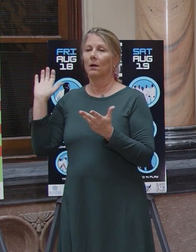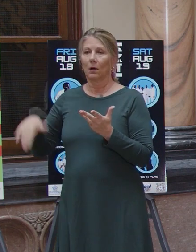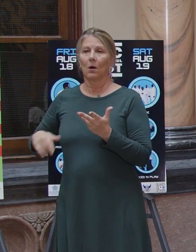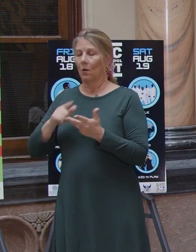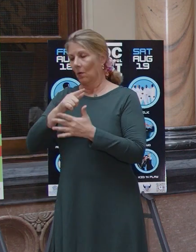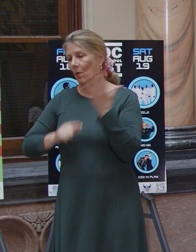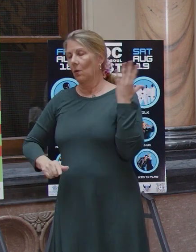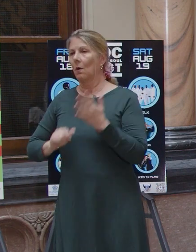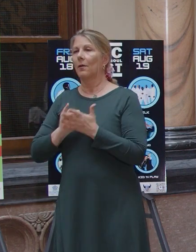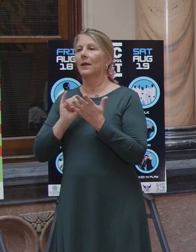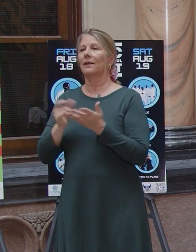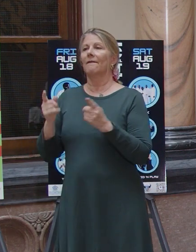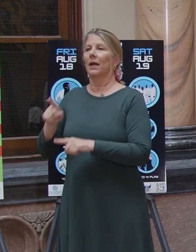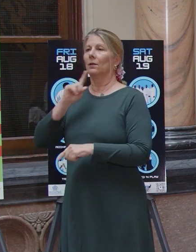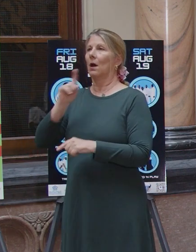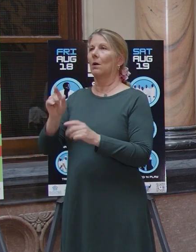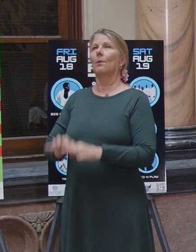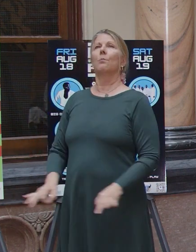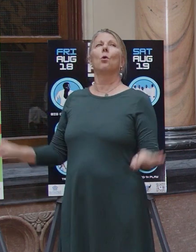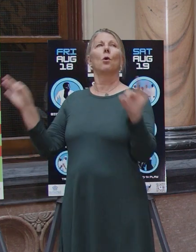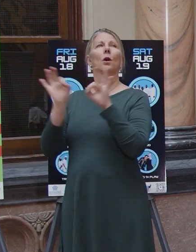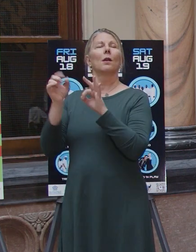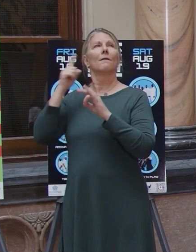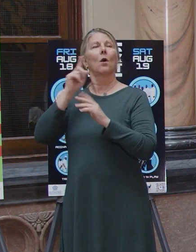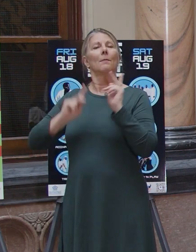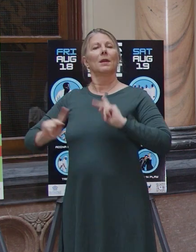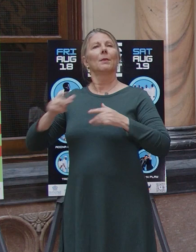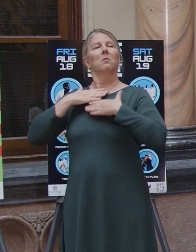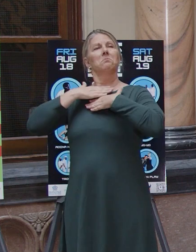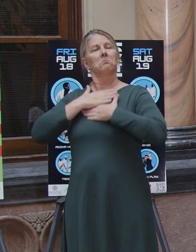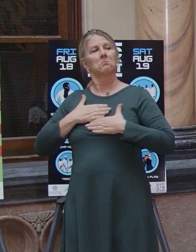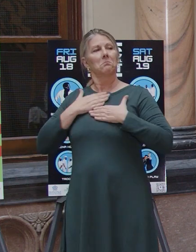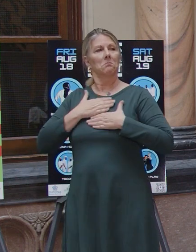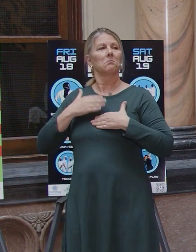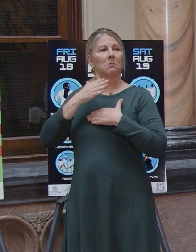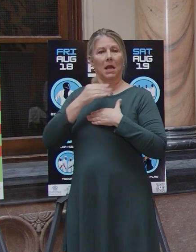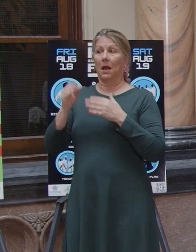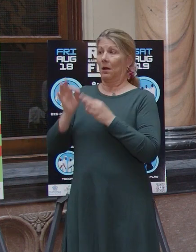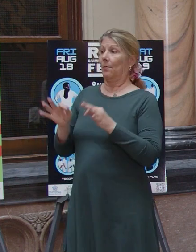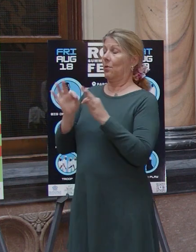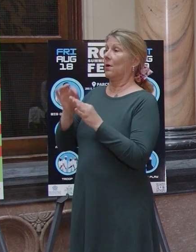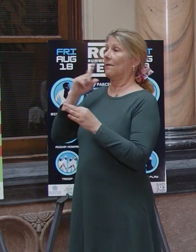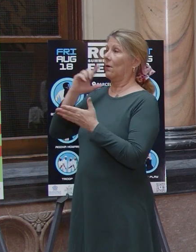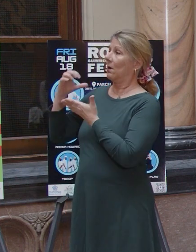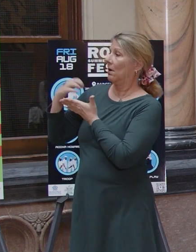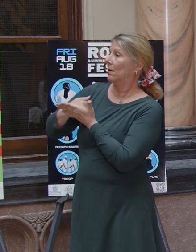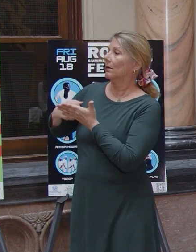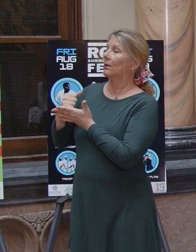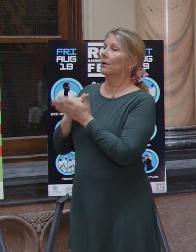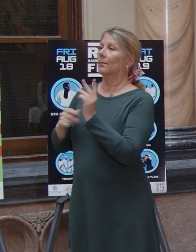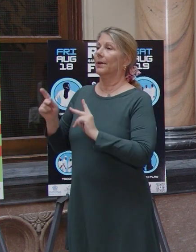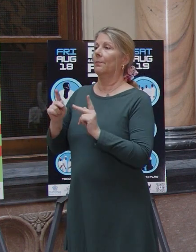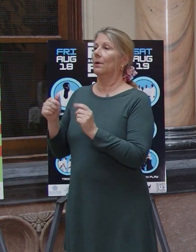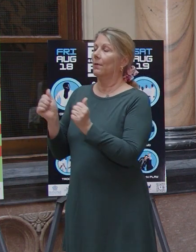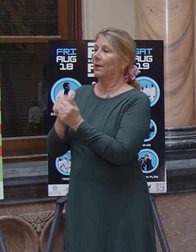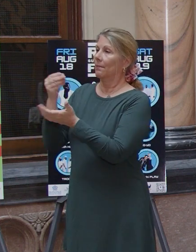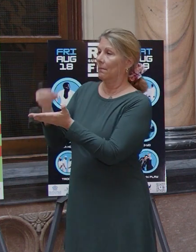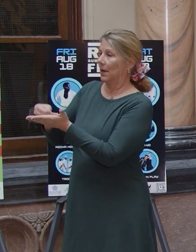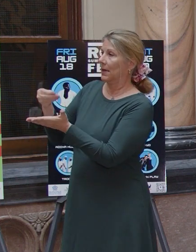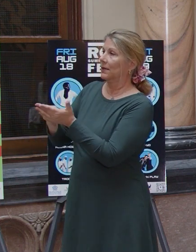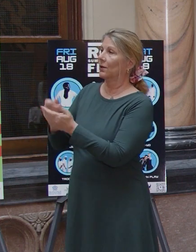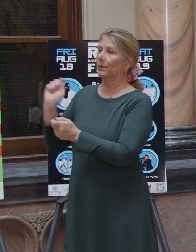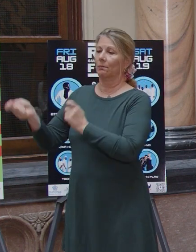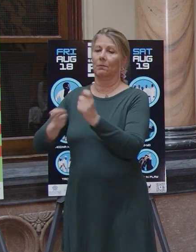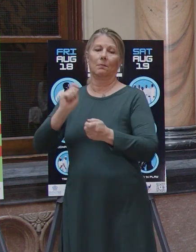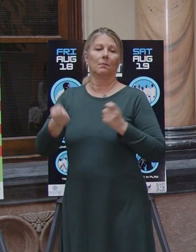are absolutely critical, not only for the enjoyment of our citizens, but they're also important for our coffers so that way we can provide basic